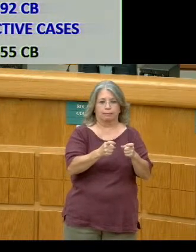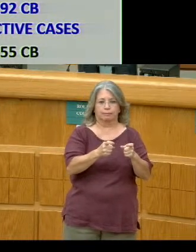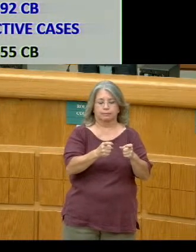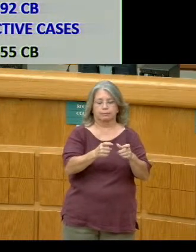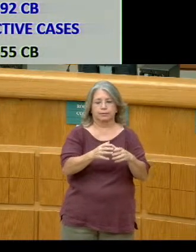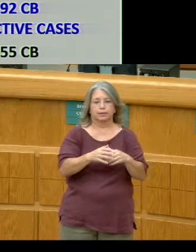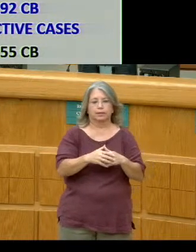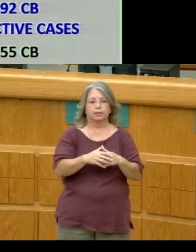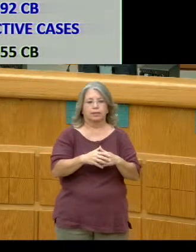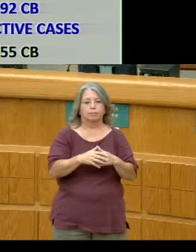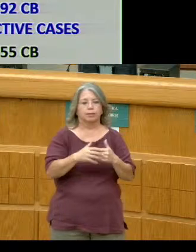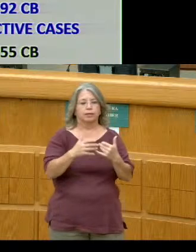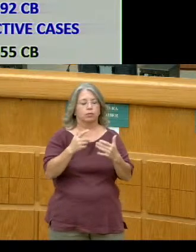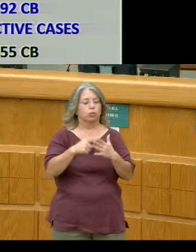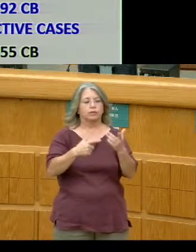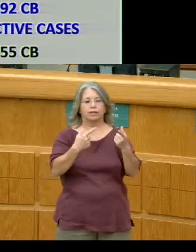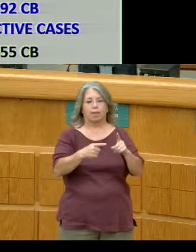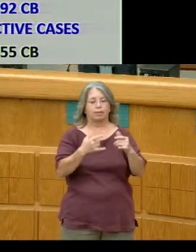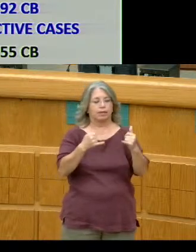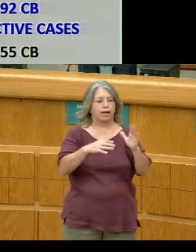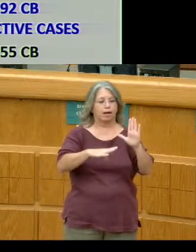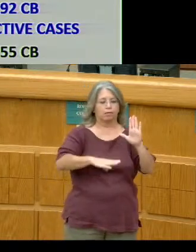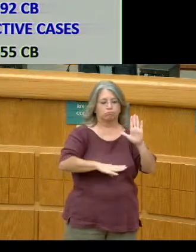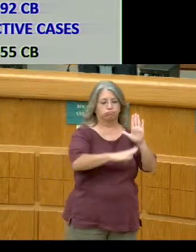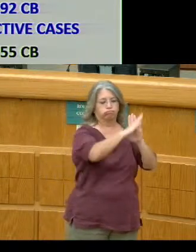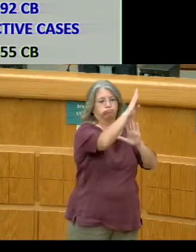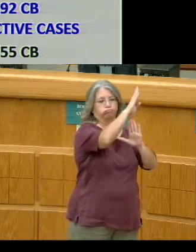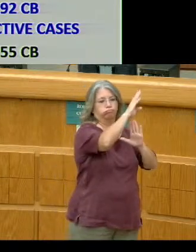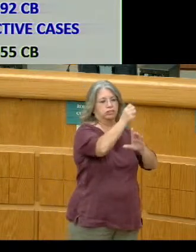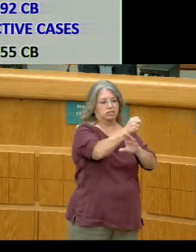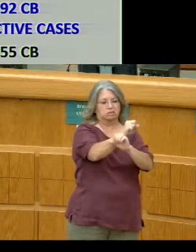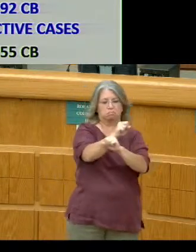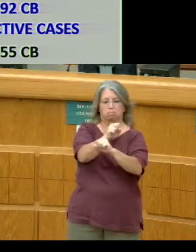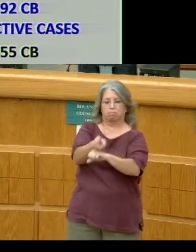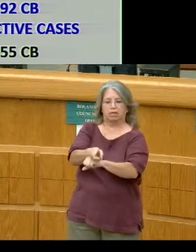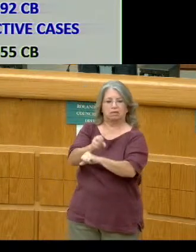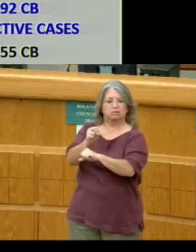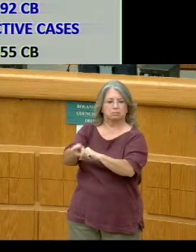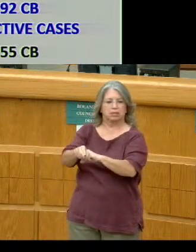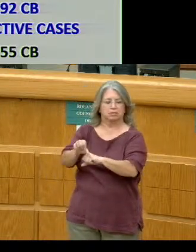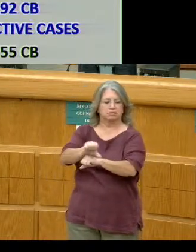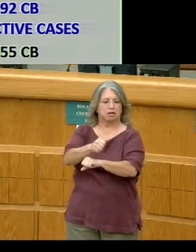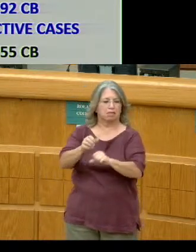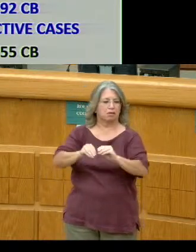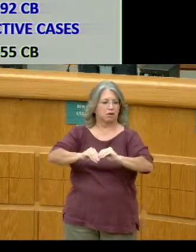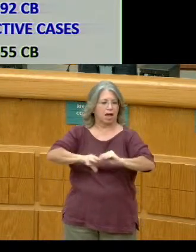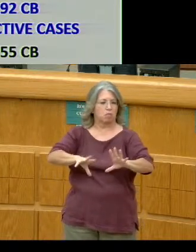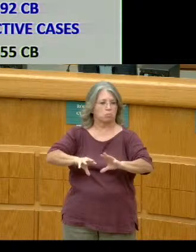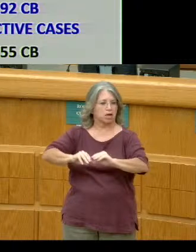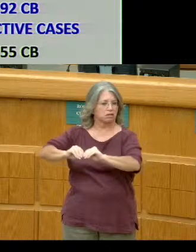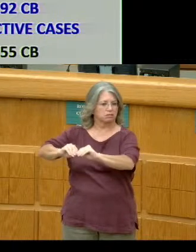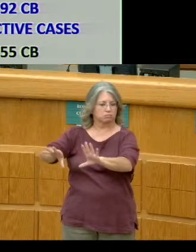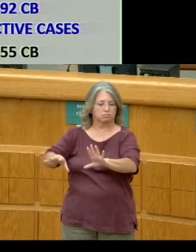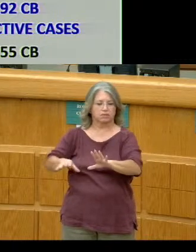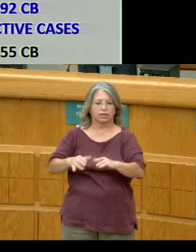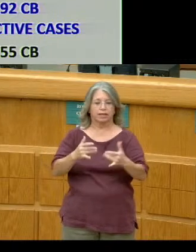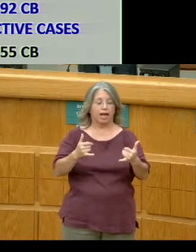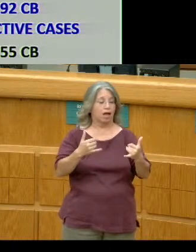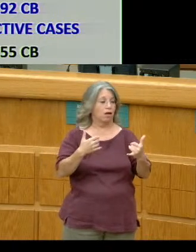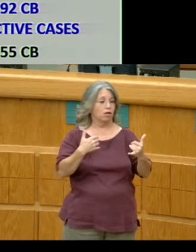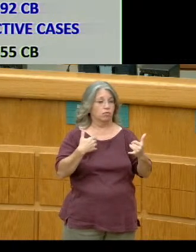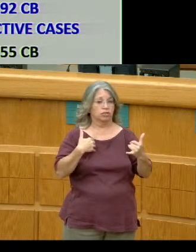happening now just dwarfs those first kind of forays that we had with COVID outbreaks, and now we're in this full-blown